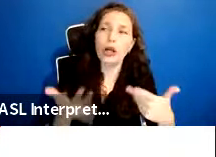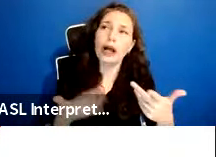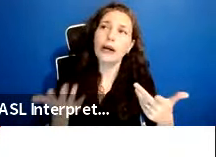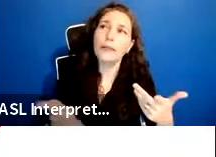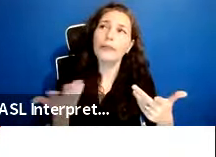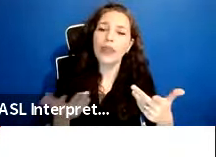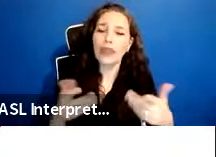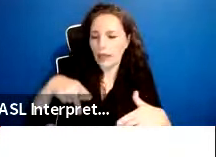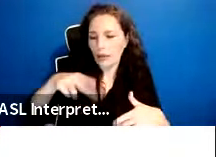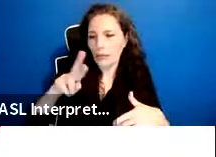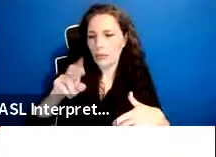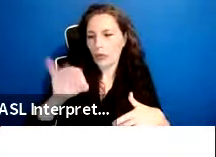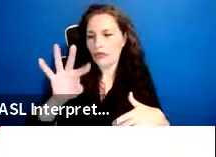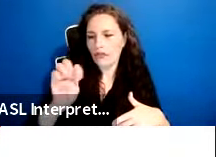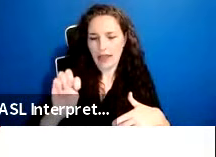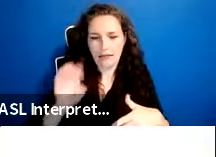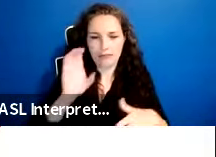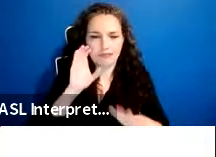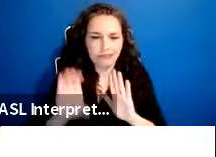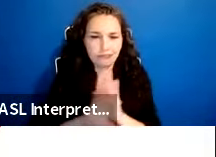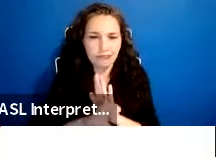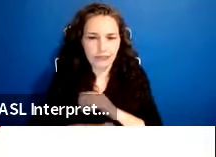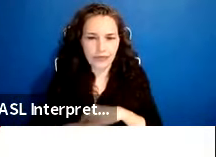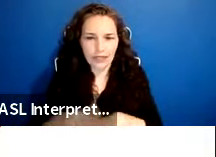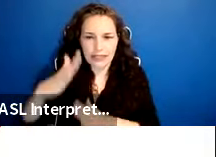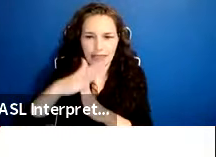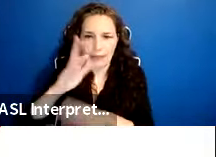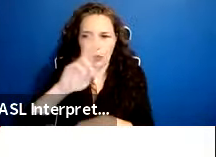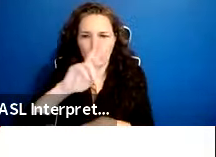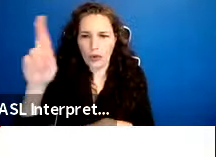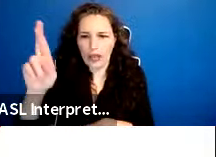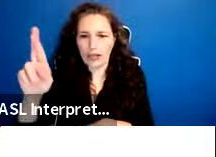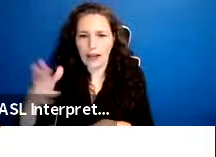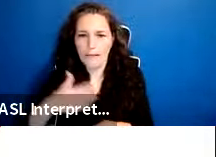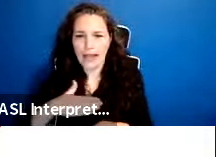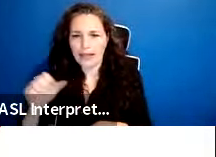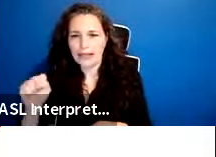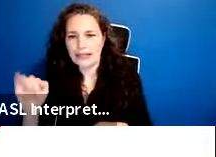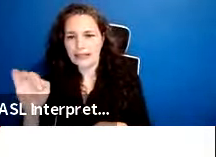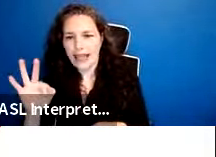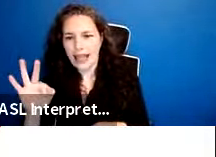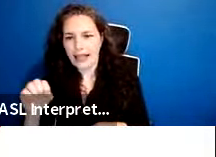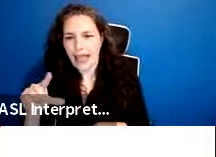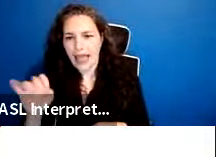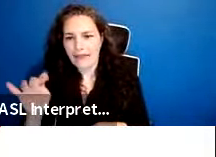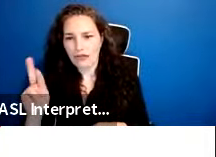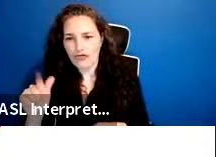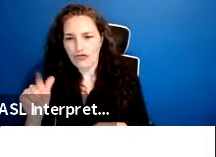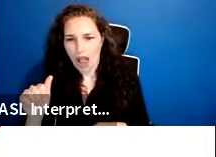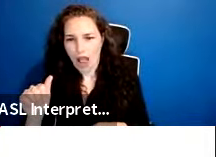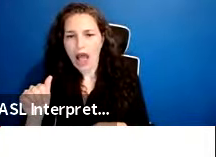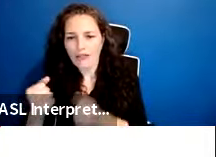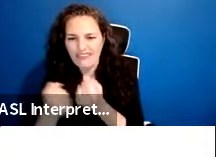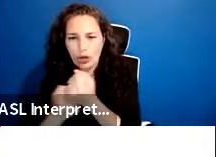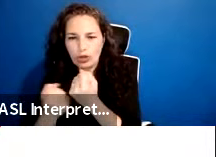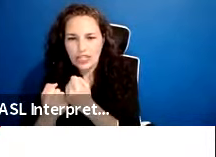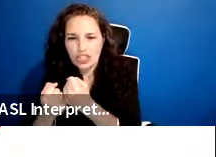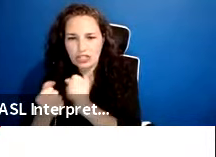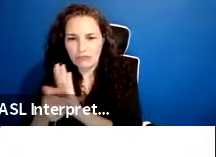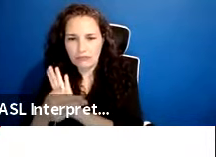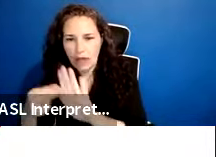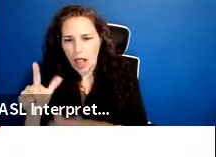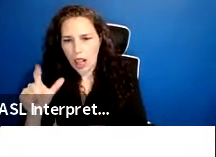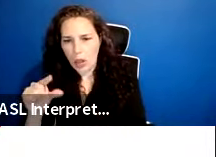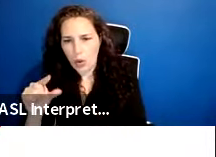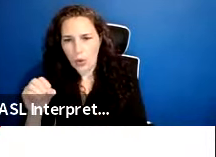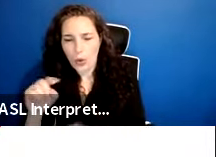actually your profile photo, the top right corner. Mine is the SAG-AFTRA Foundation logo. If I click on that, you'll see